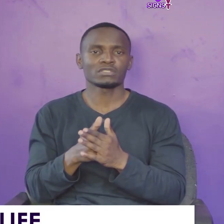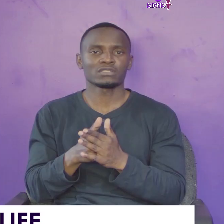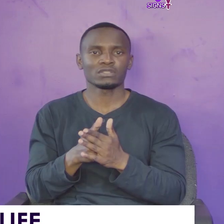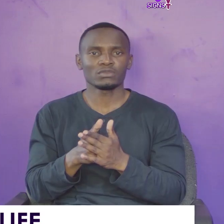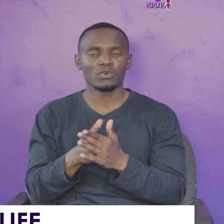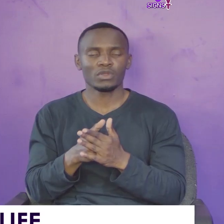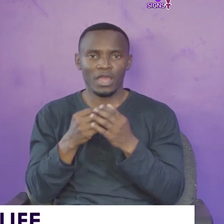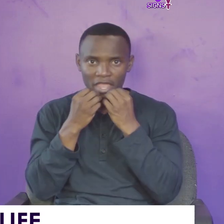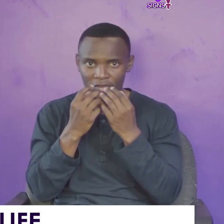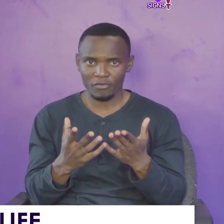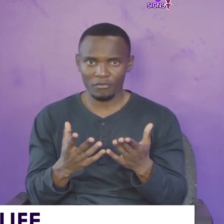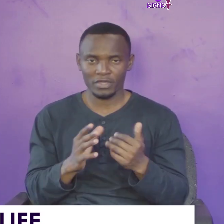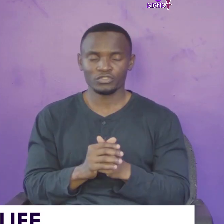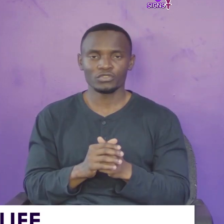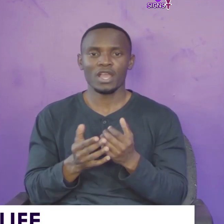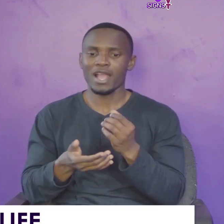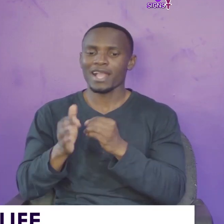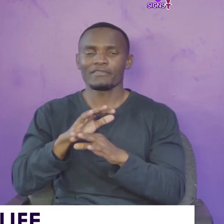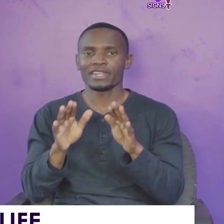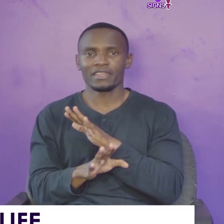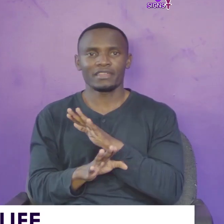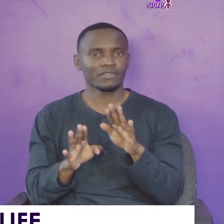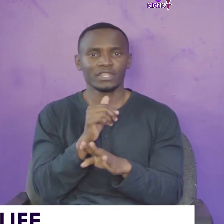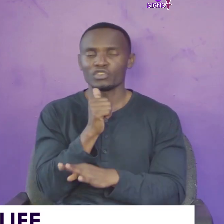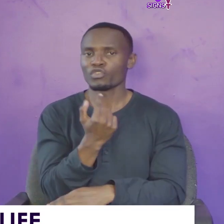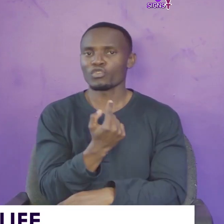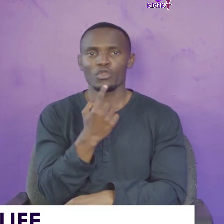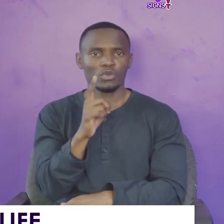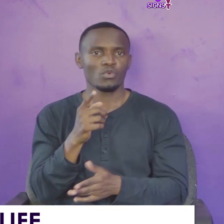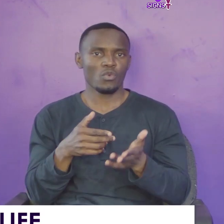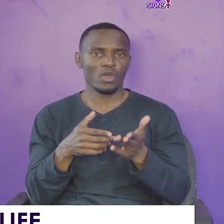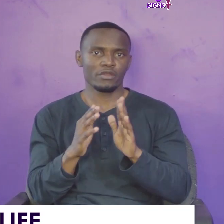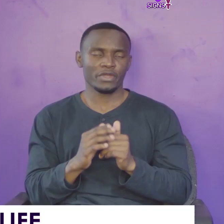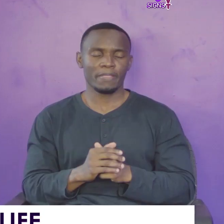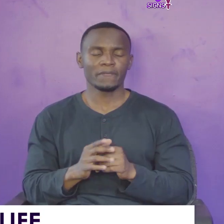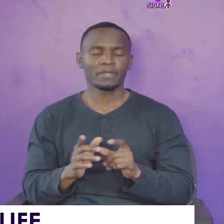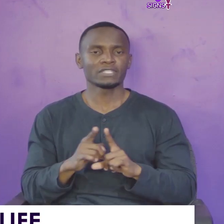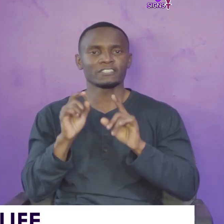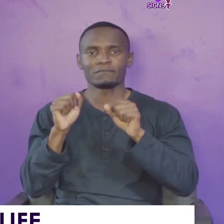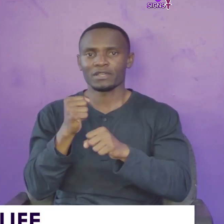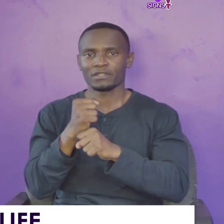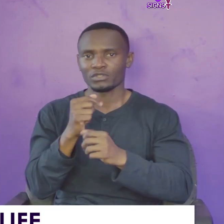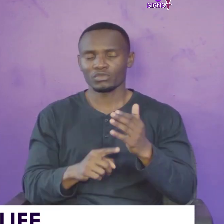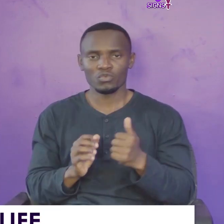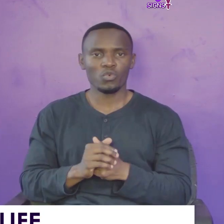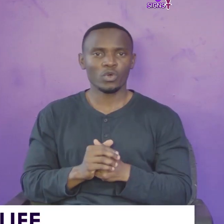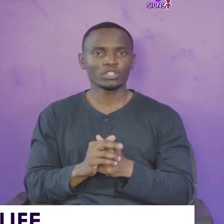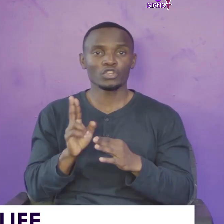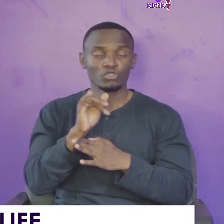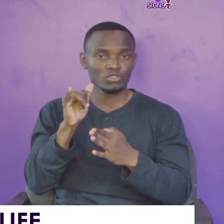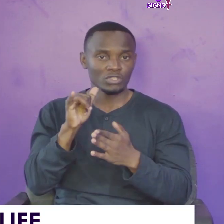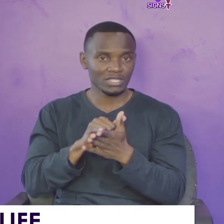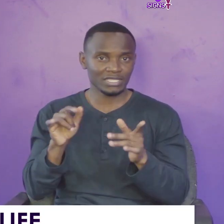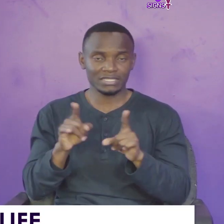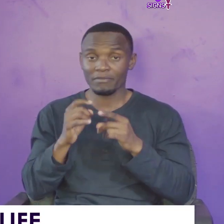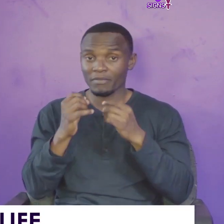all corners, Yes. not just one way. So it's concrete. It can stand the test of time. yes. And